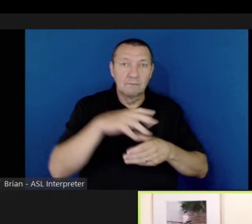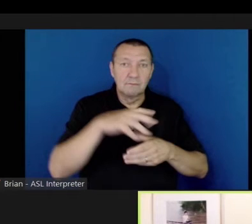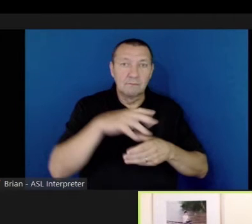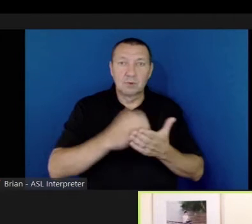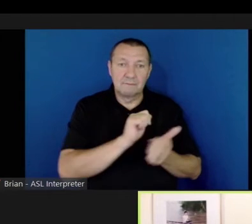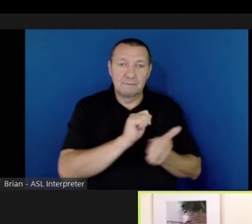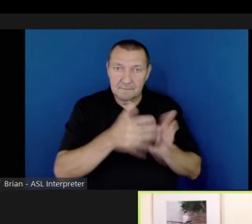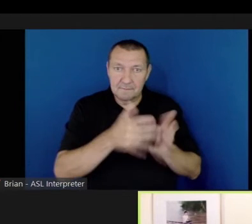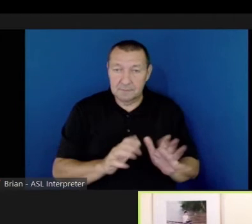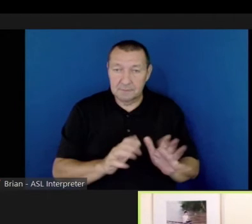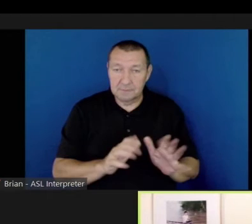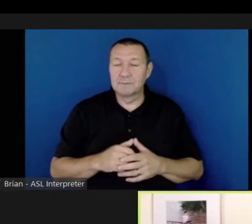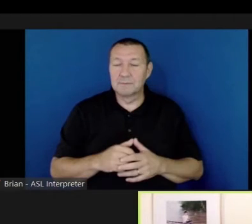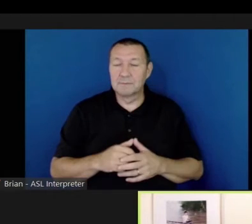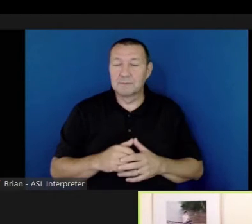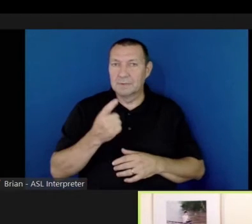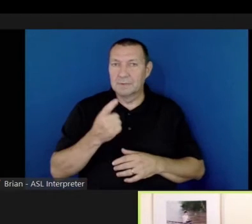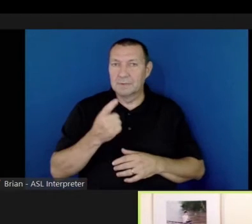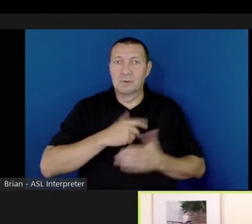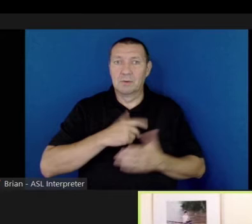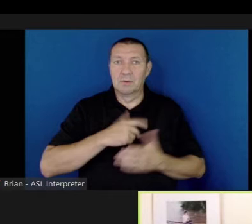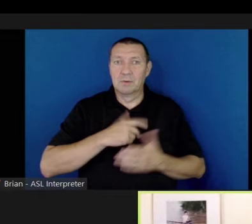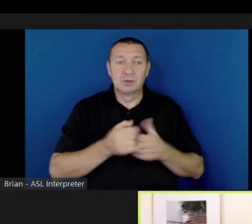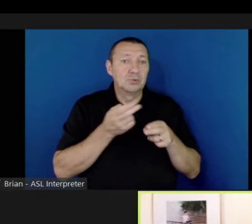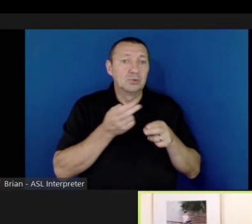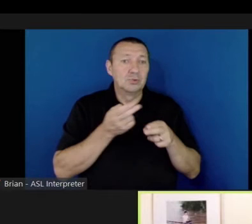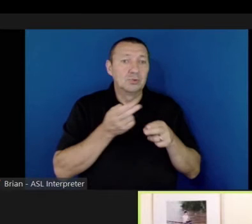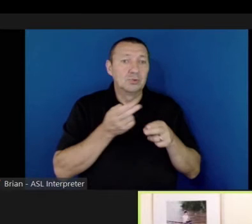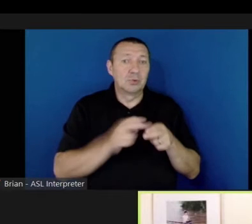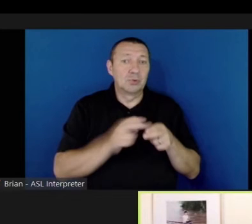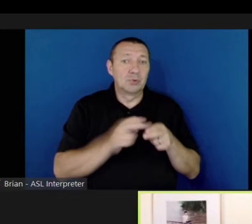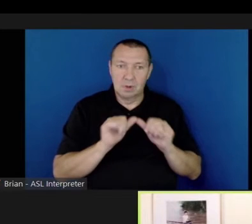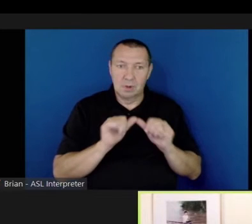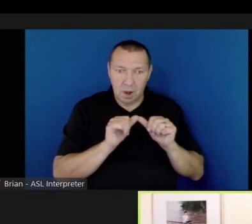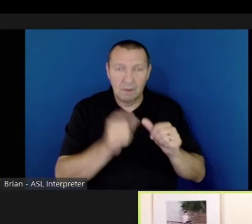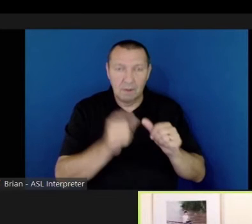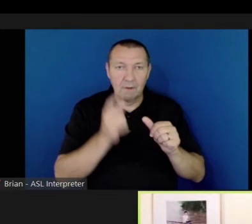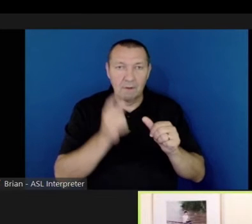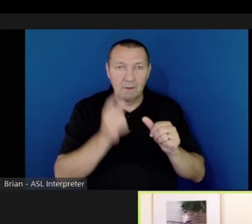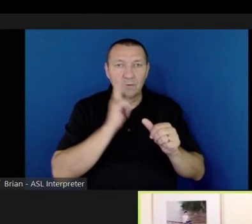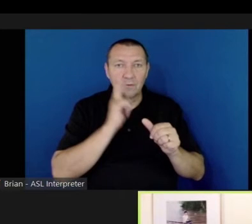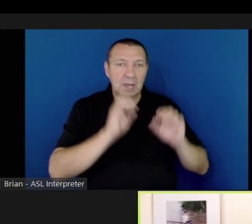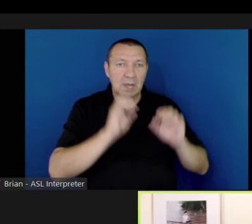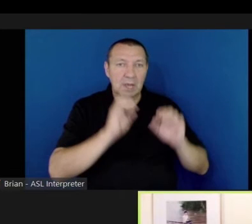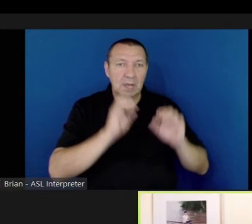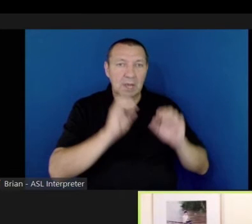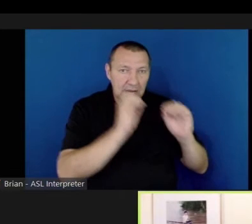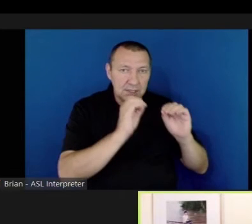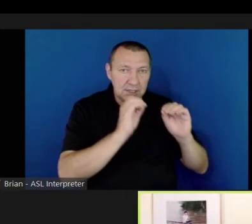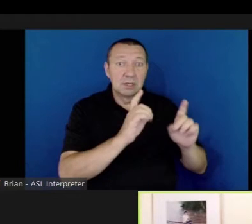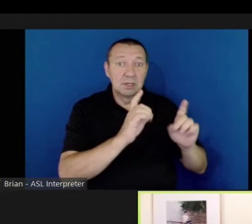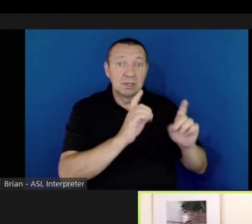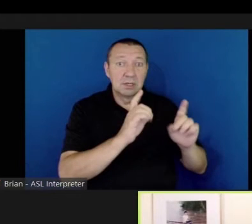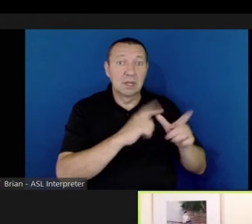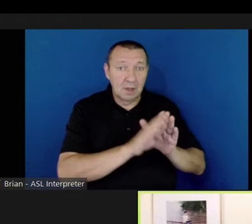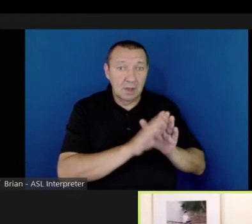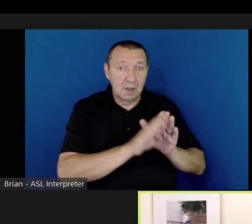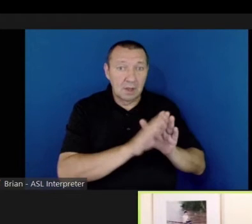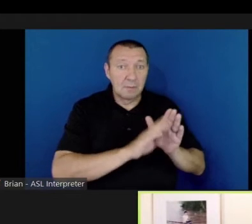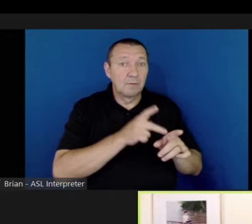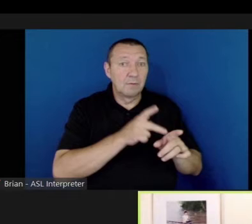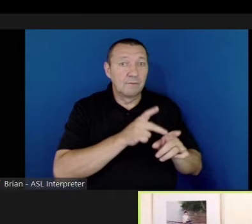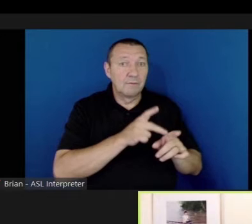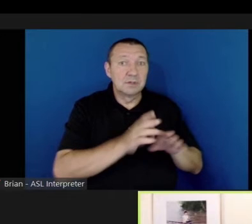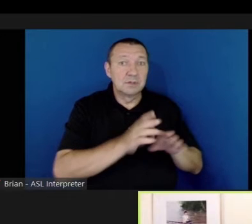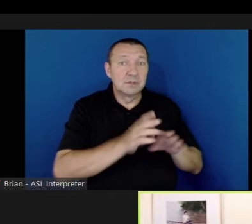this is a long-term investment in the education and professional development of current and future healthcare professionals, making the world a healthier place